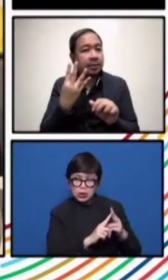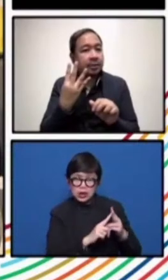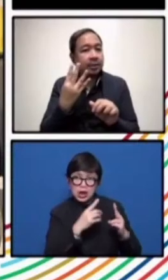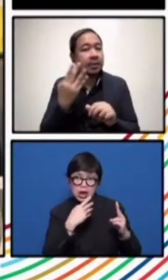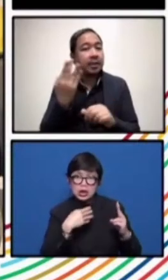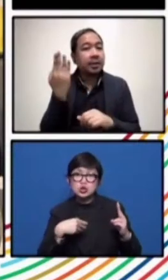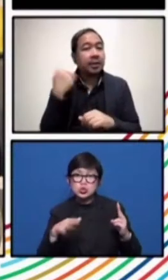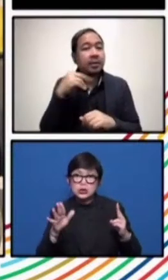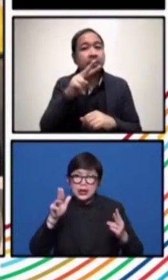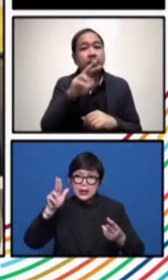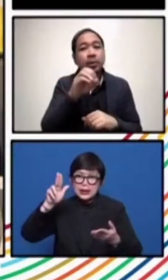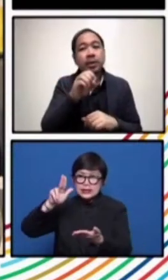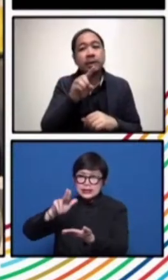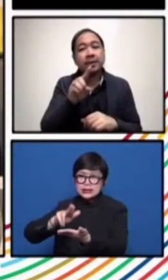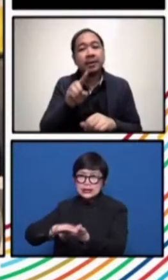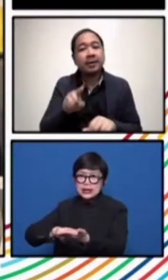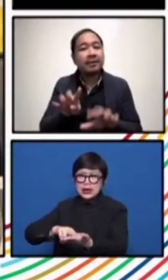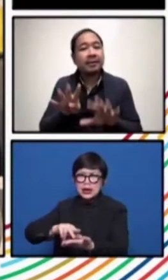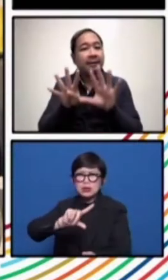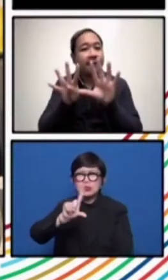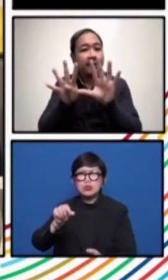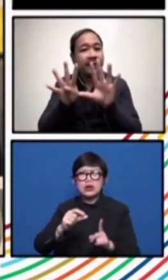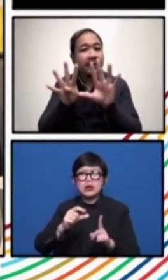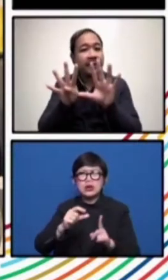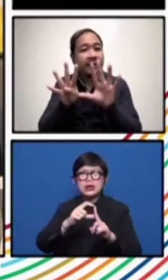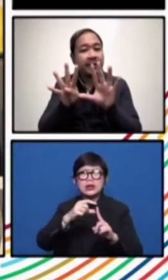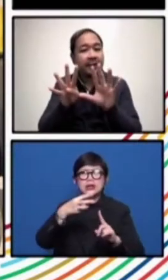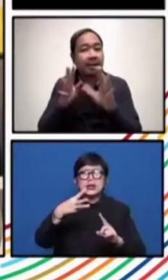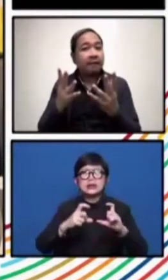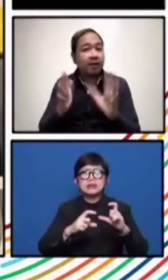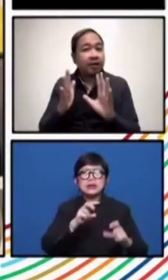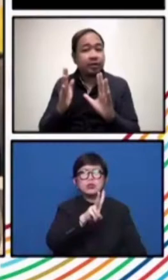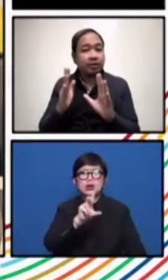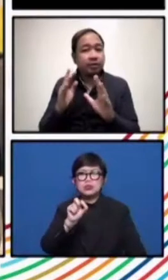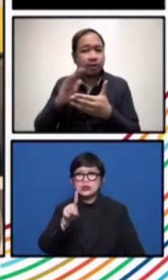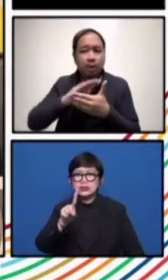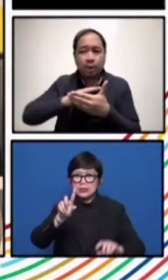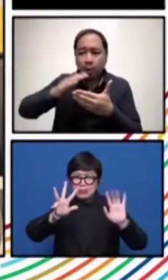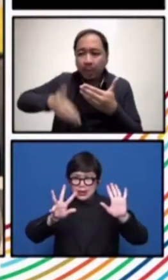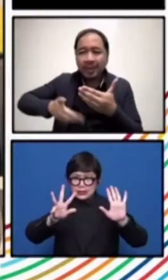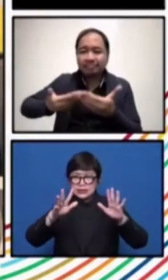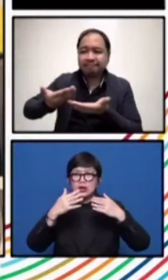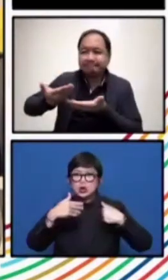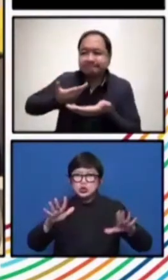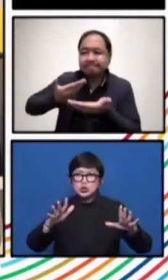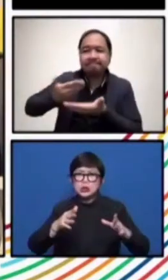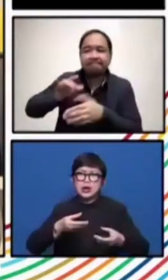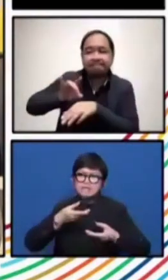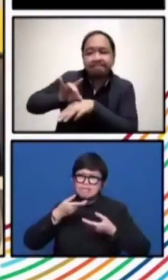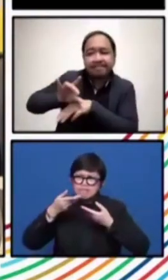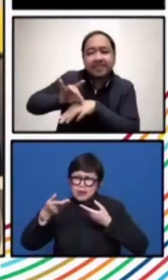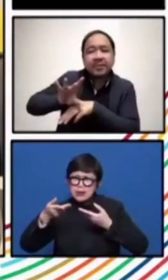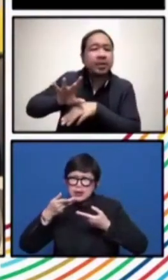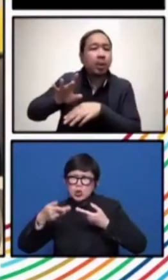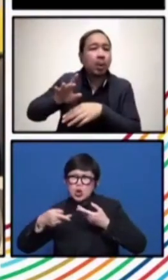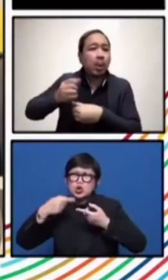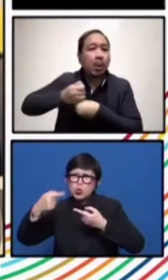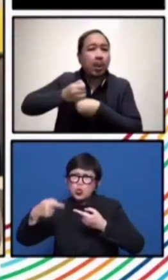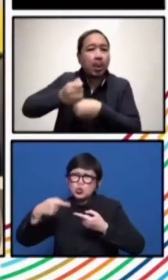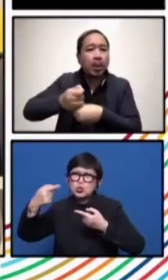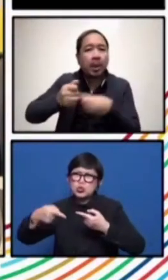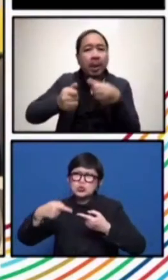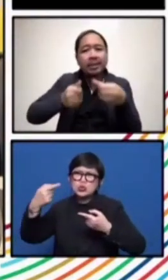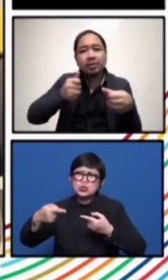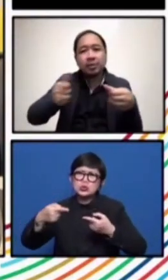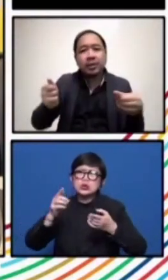2019 following the comprehensive consultation with stakeholder including organization of